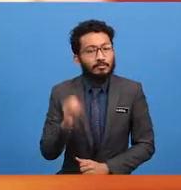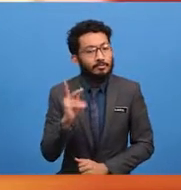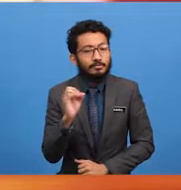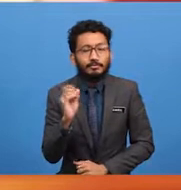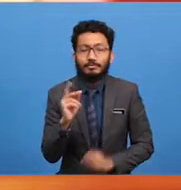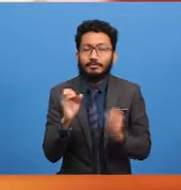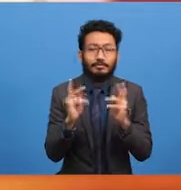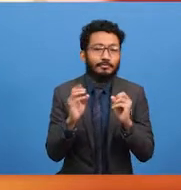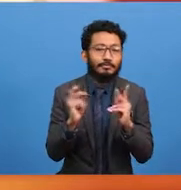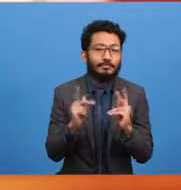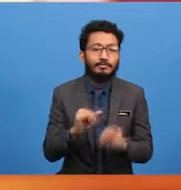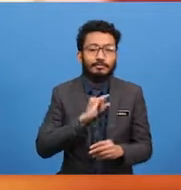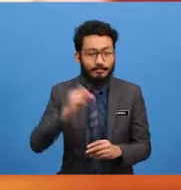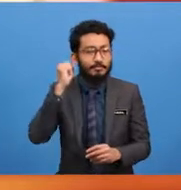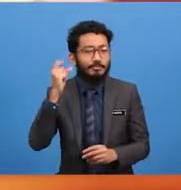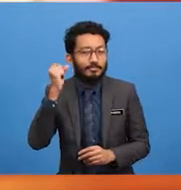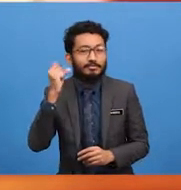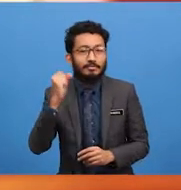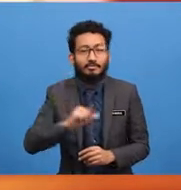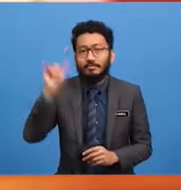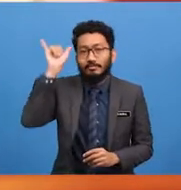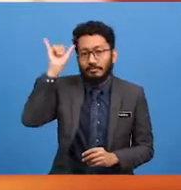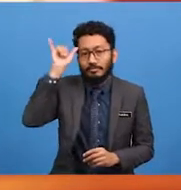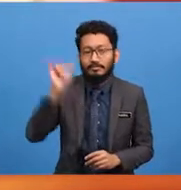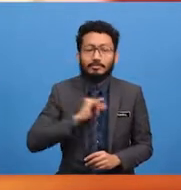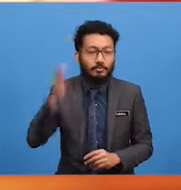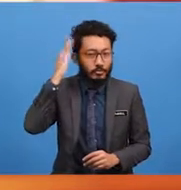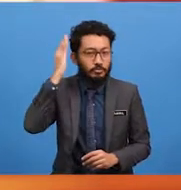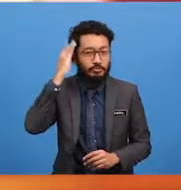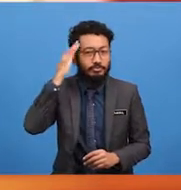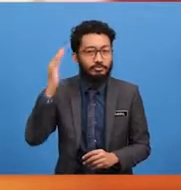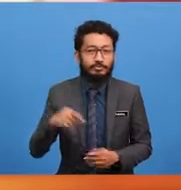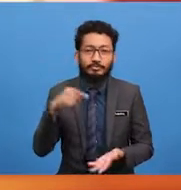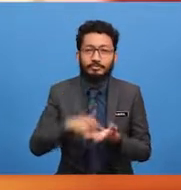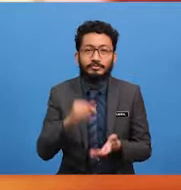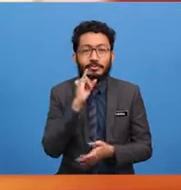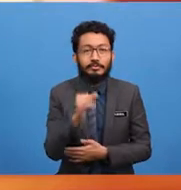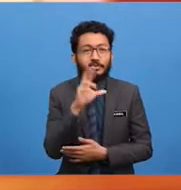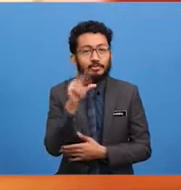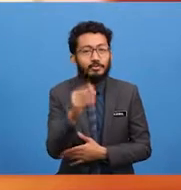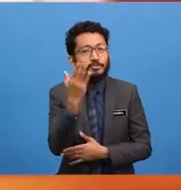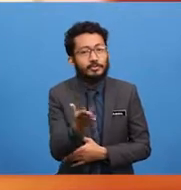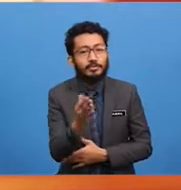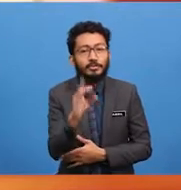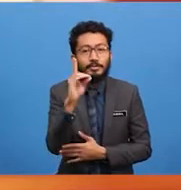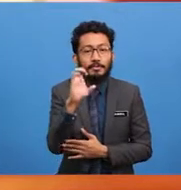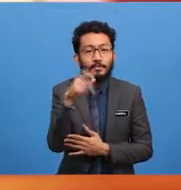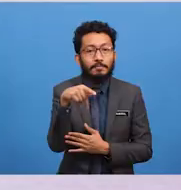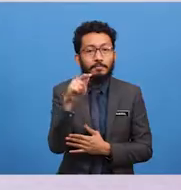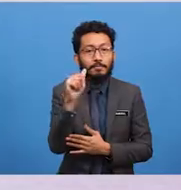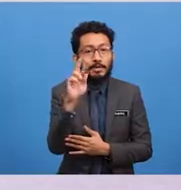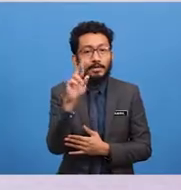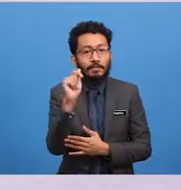Okay, alright. I understand, Yolo. I know that this is not your department.